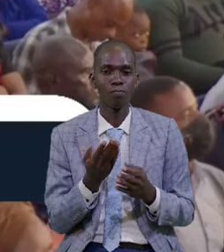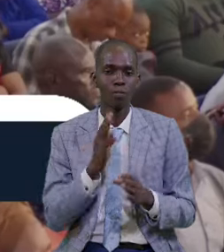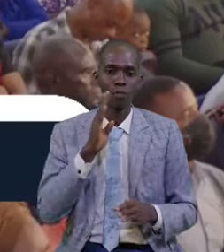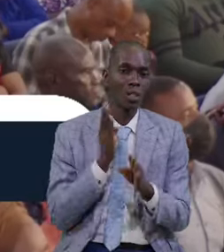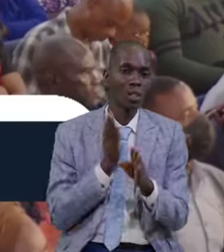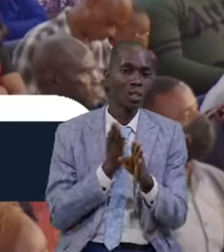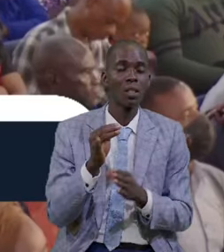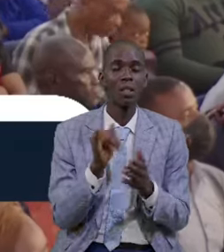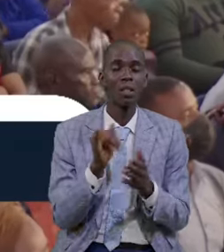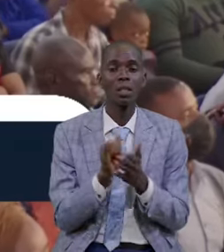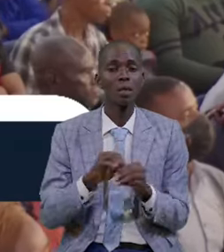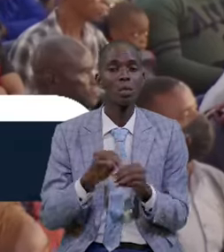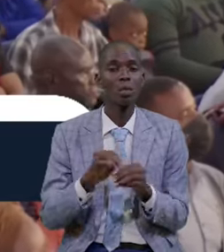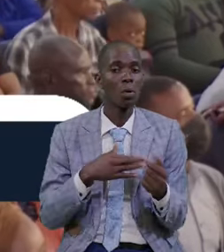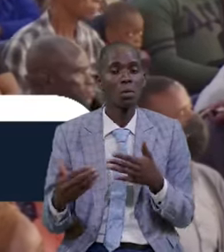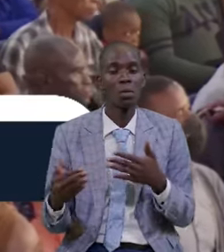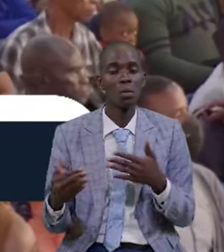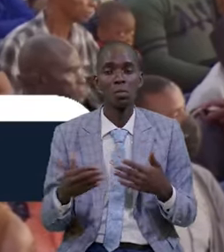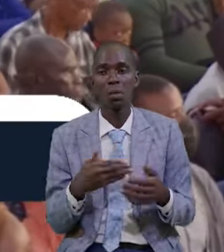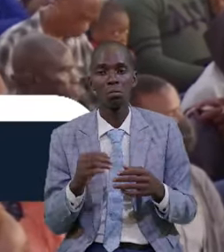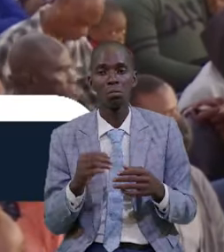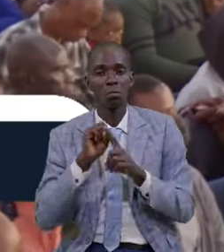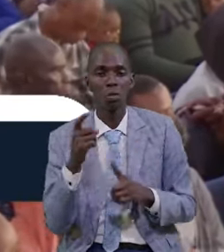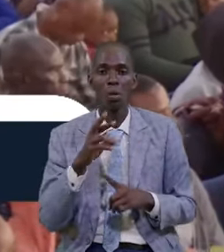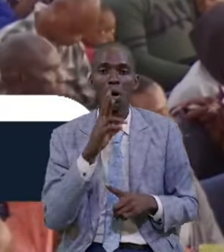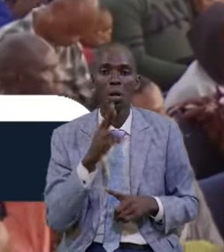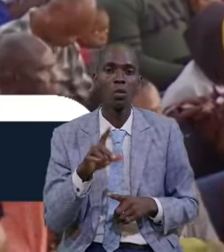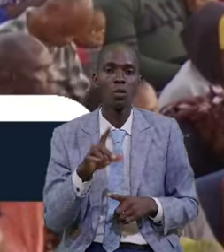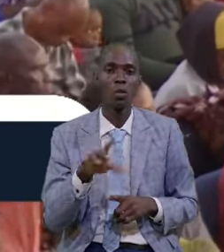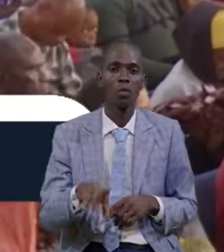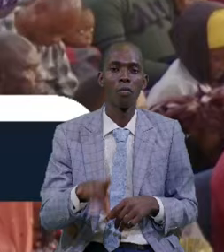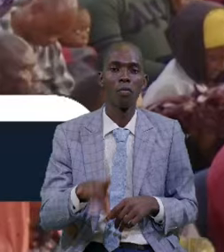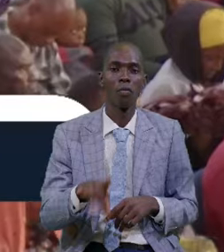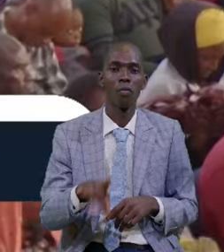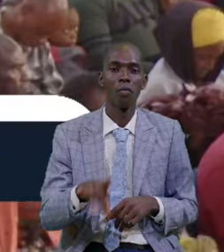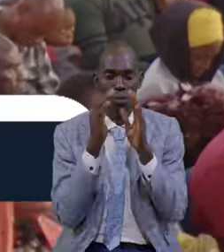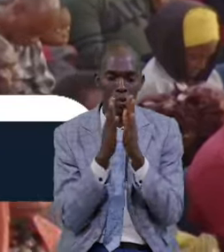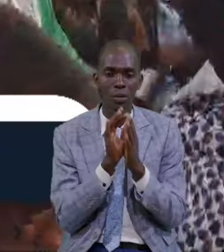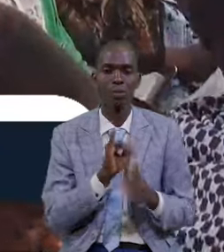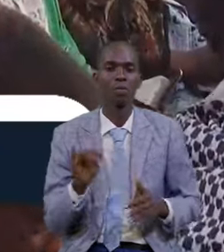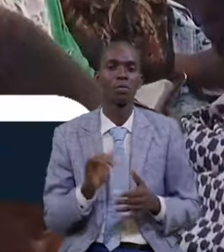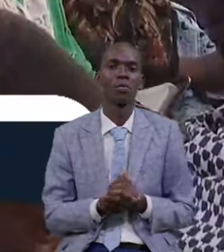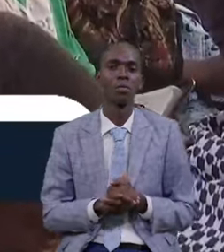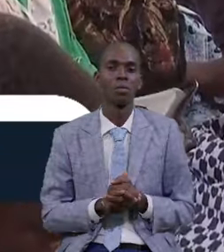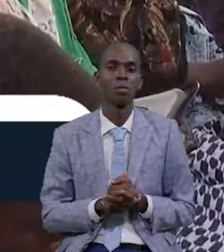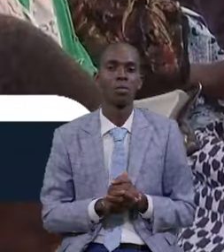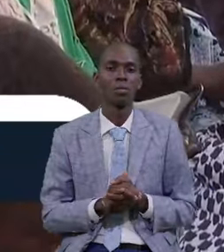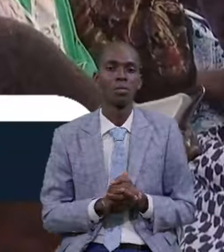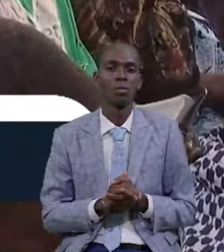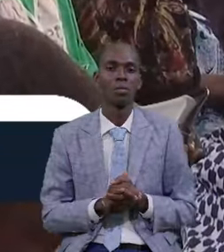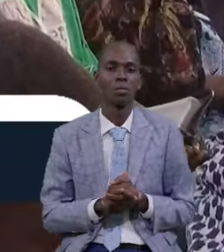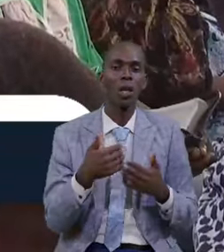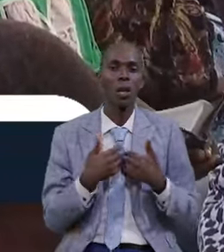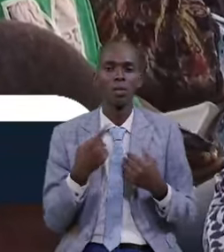situation you have, you find yourself, you pray. You have the Holy